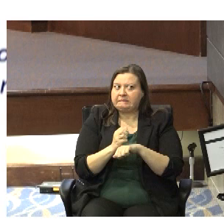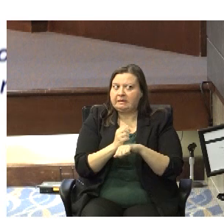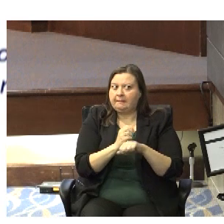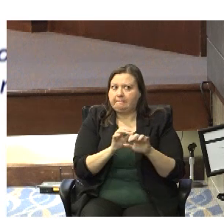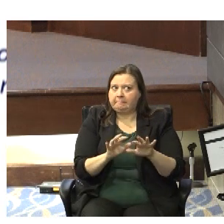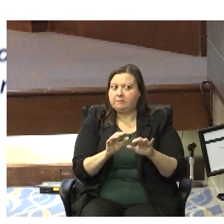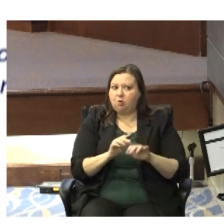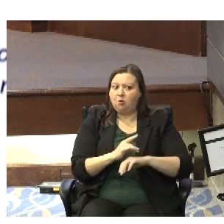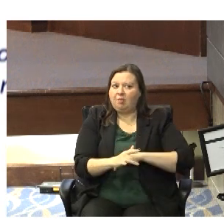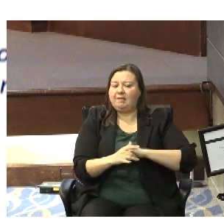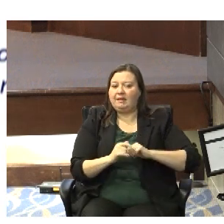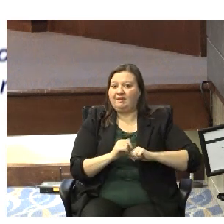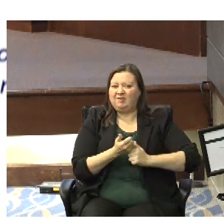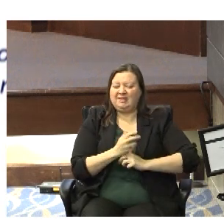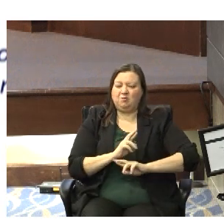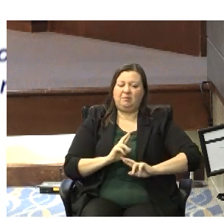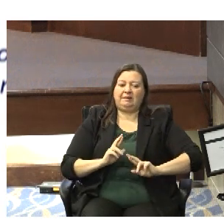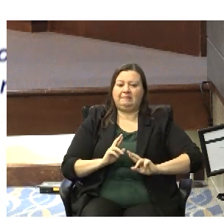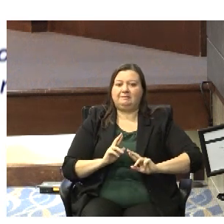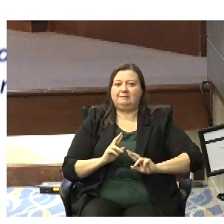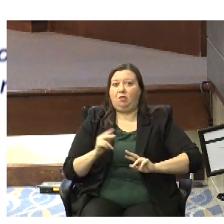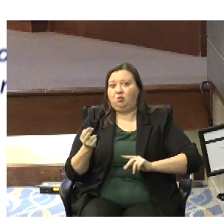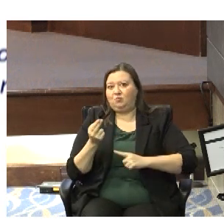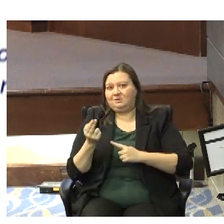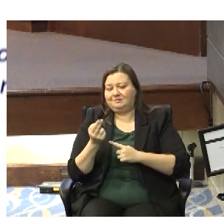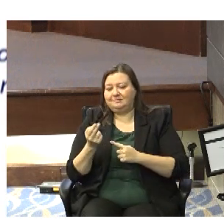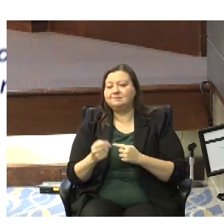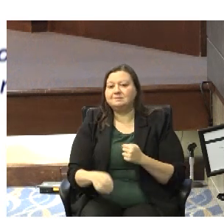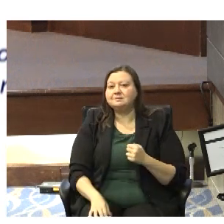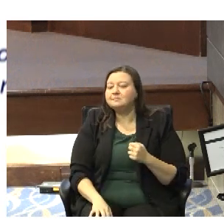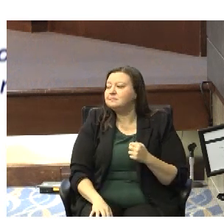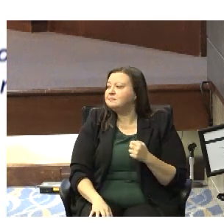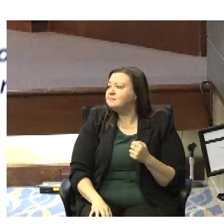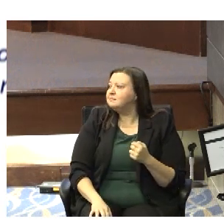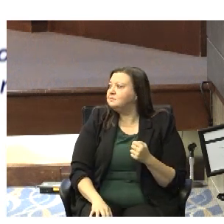to have everything fully set up by Thursday afternoon.